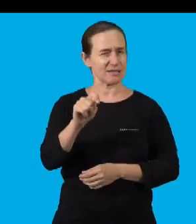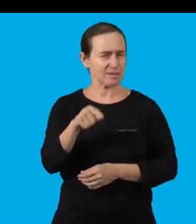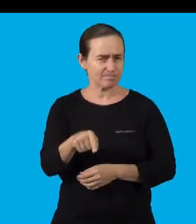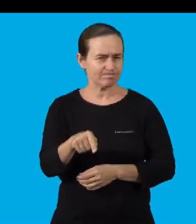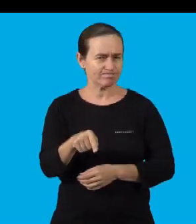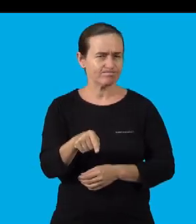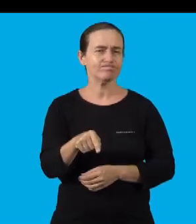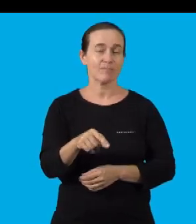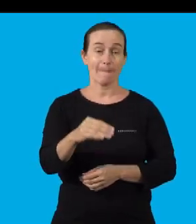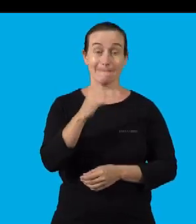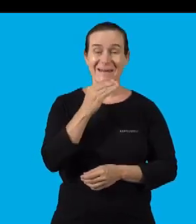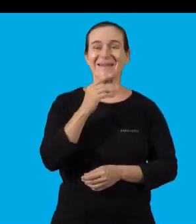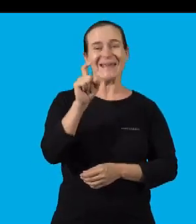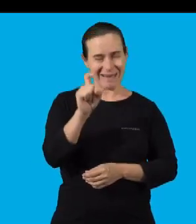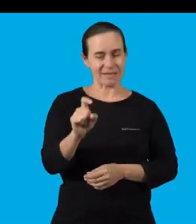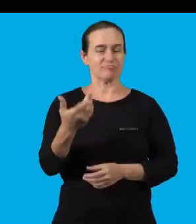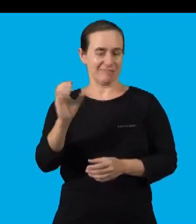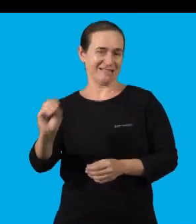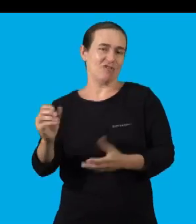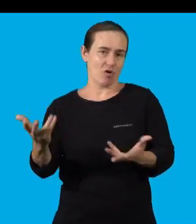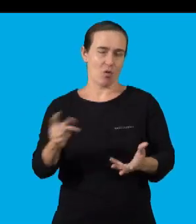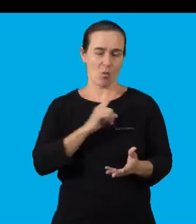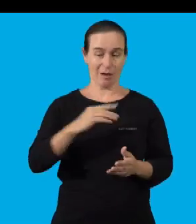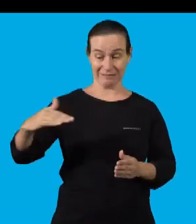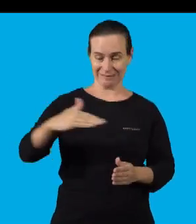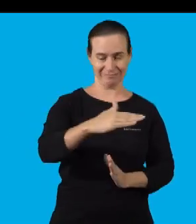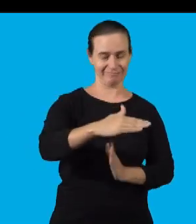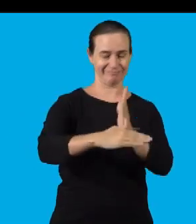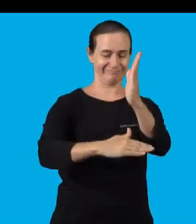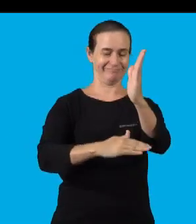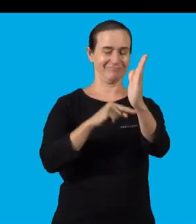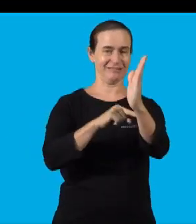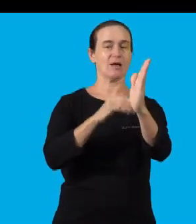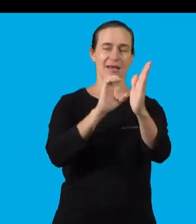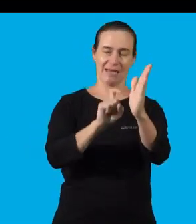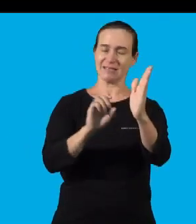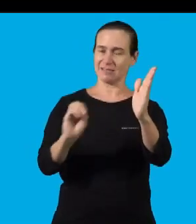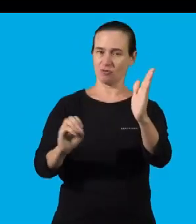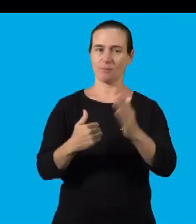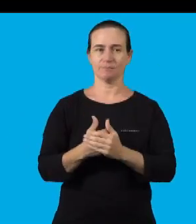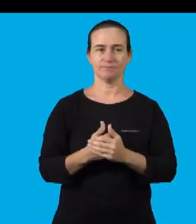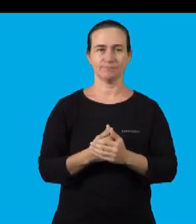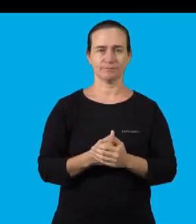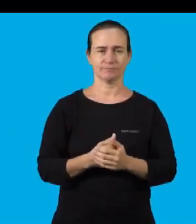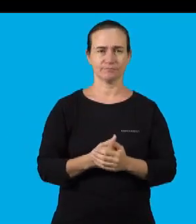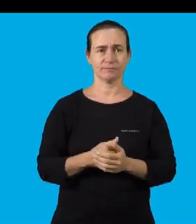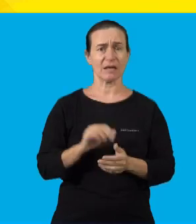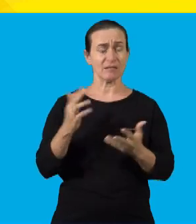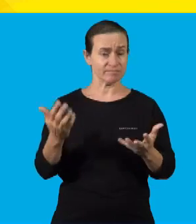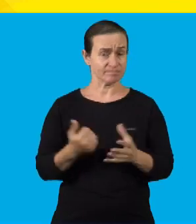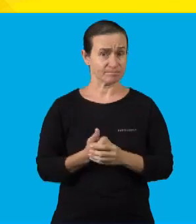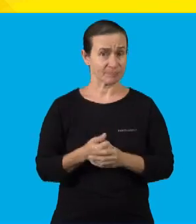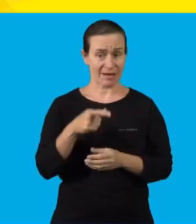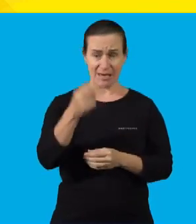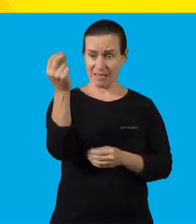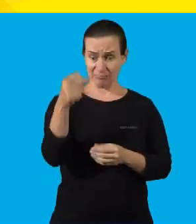y-intercept is where we know that x is equals to 0. And also notice how with this question, no sketch was